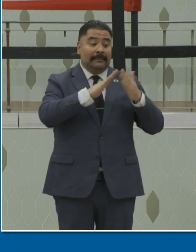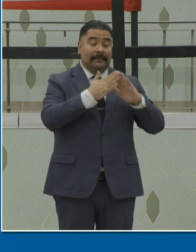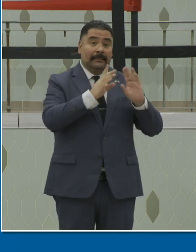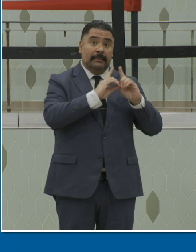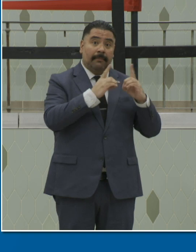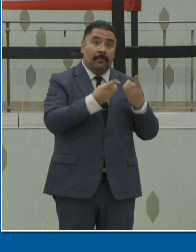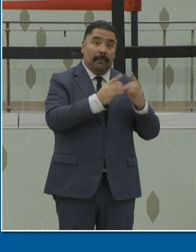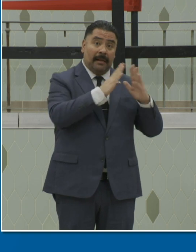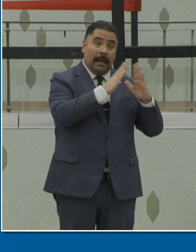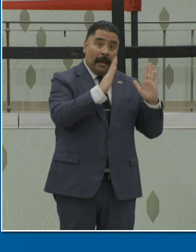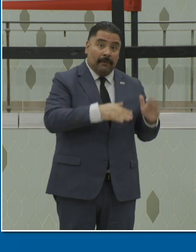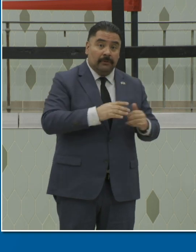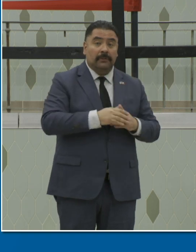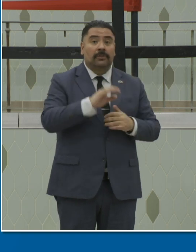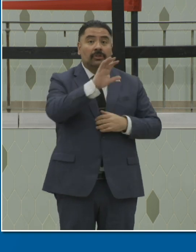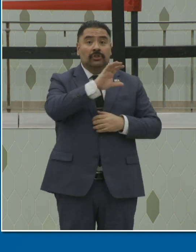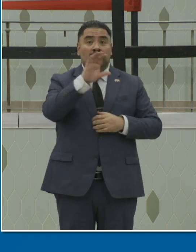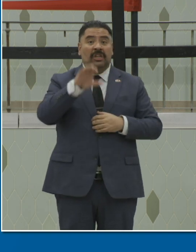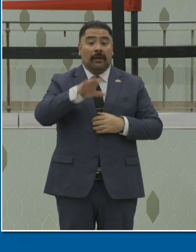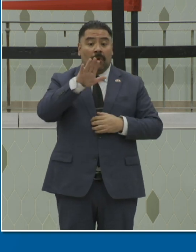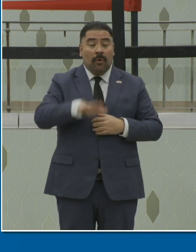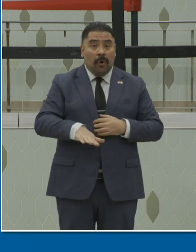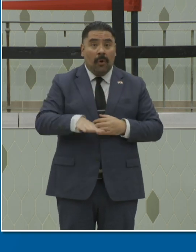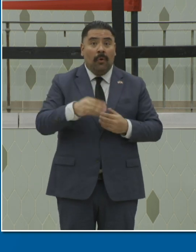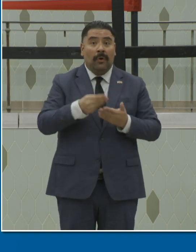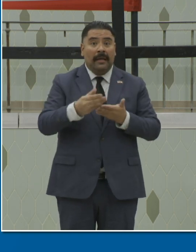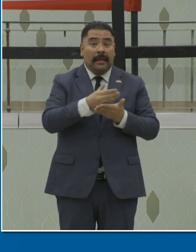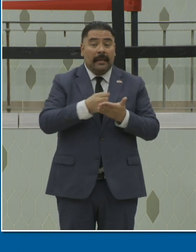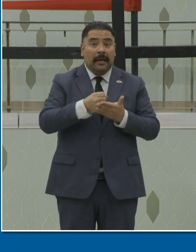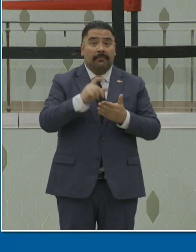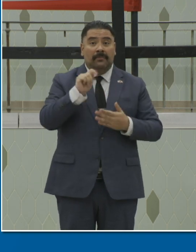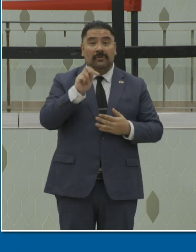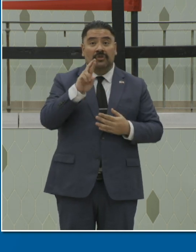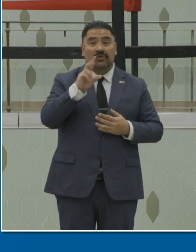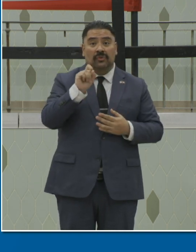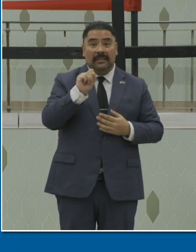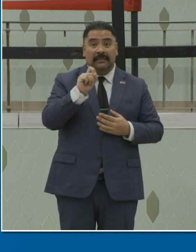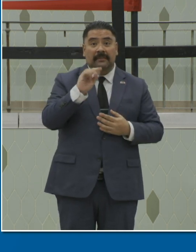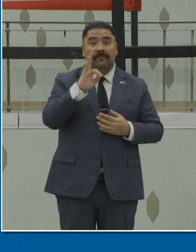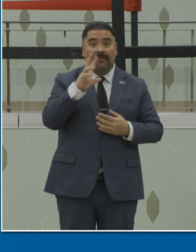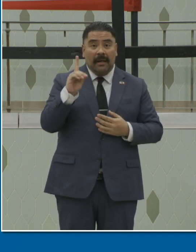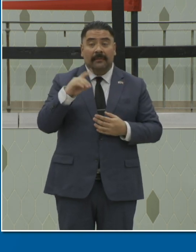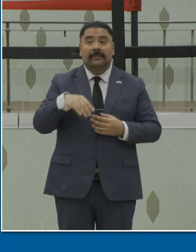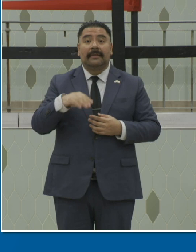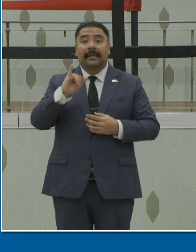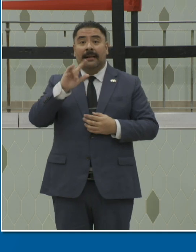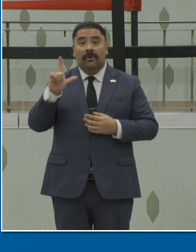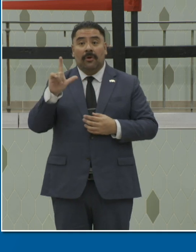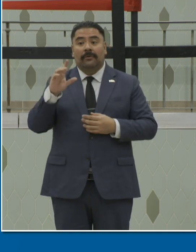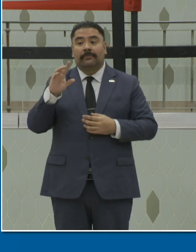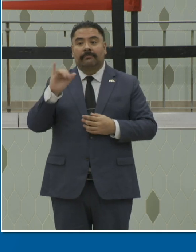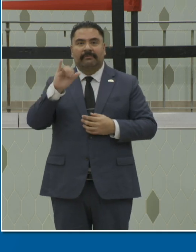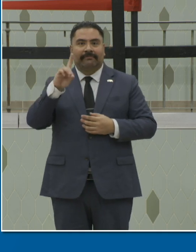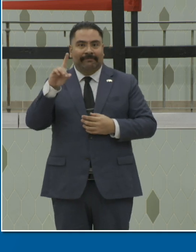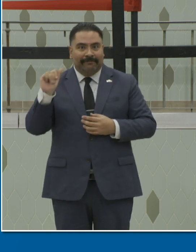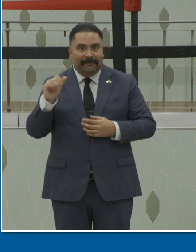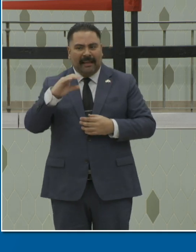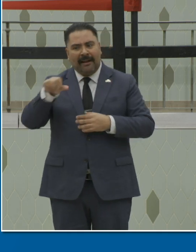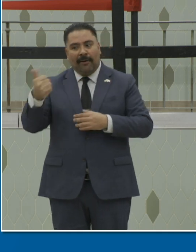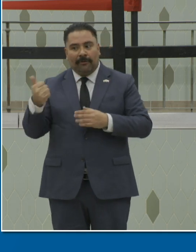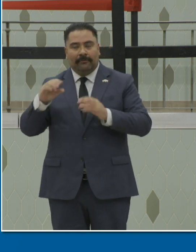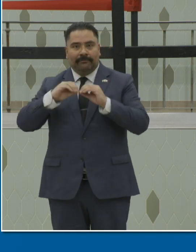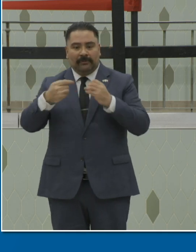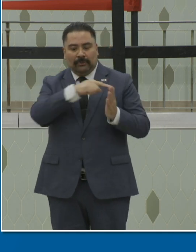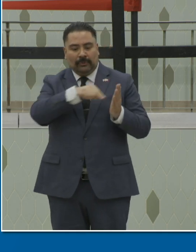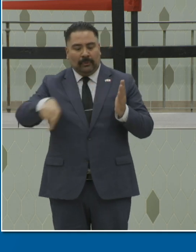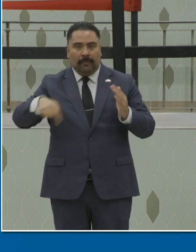Department of Housing, Chicago Low Income Housing Trust Fund, Chicagoan Housing Authority, of course, the Illinois Housing Development Authority. I'm grateful